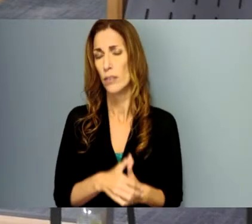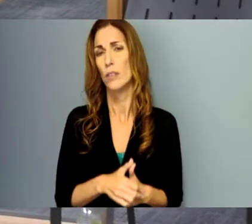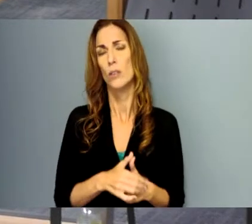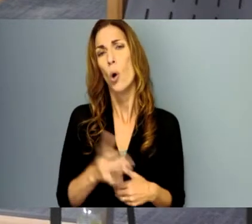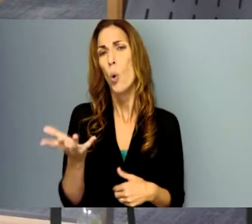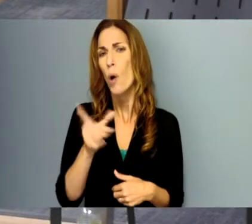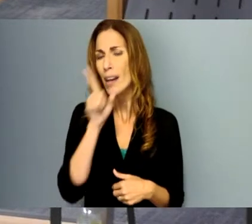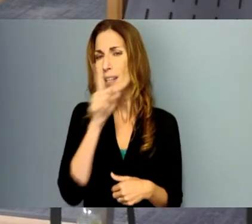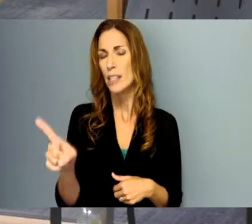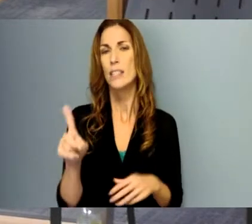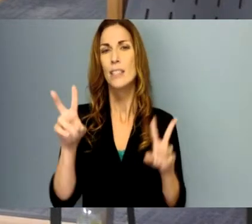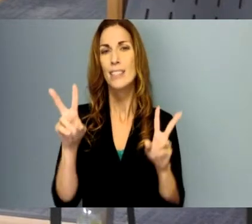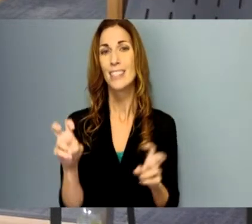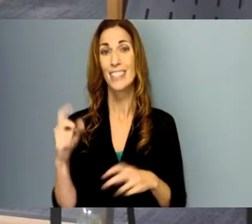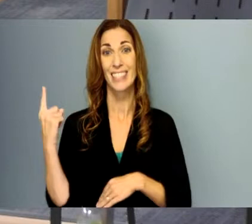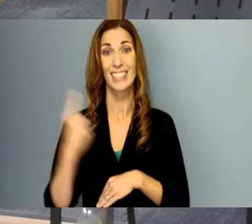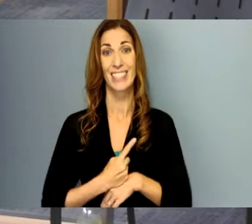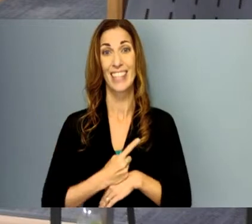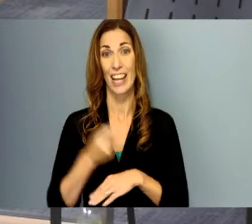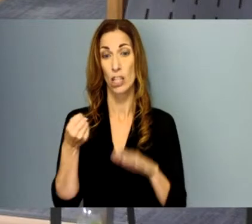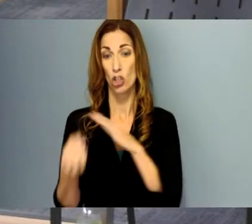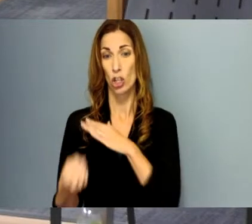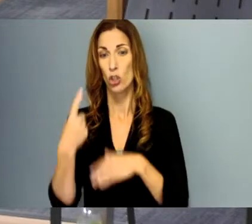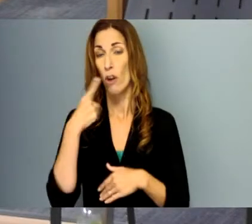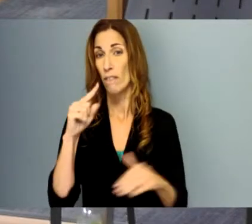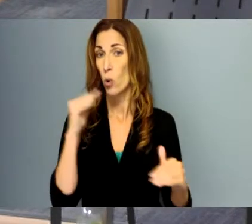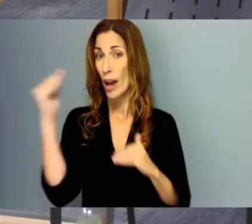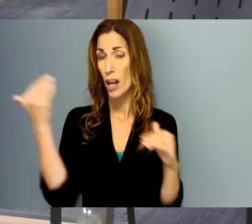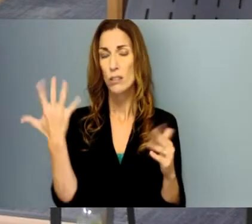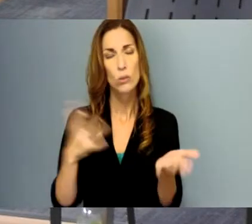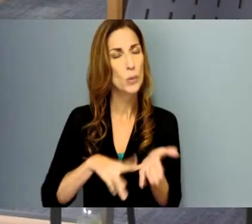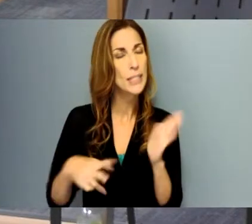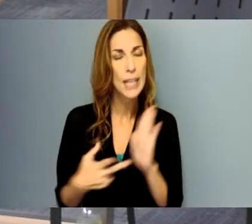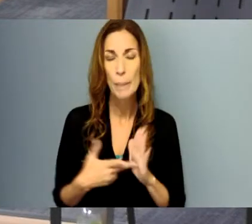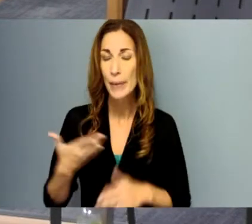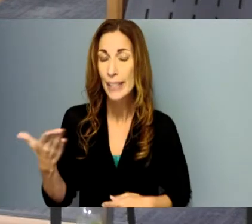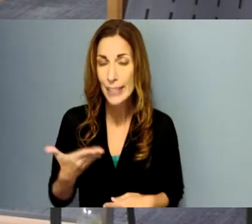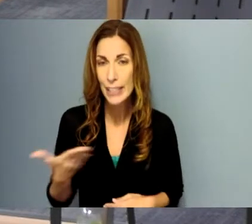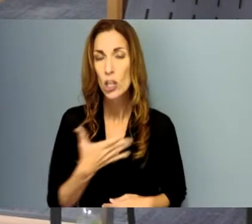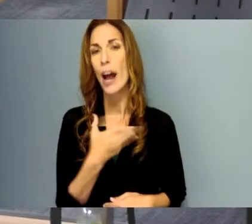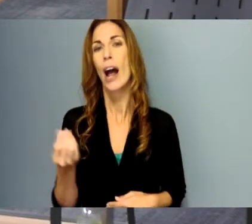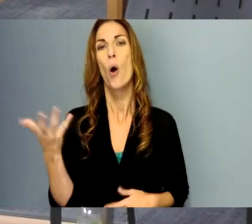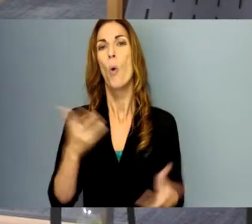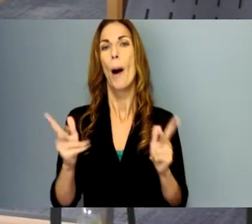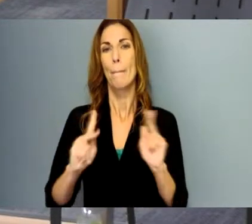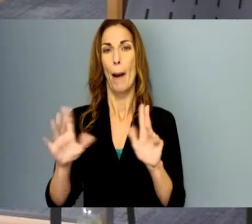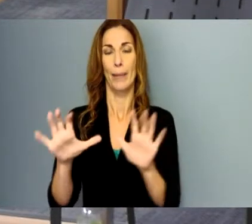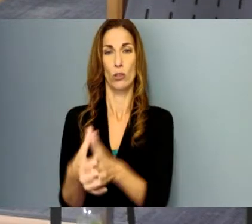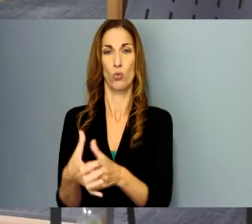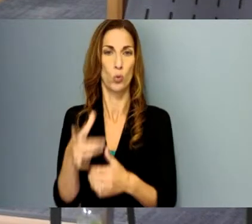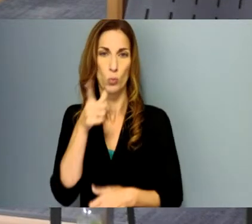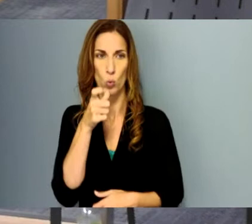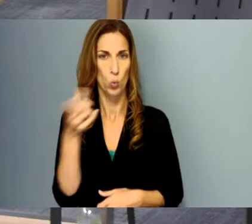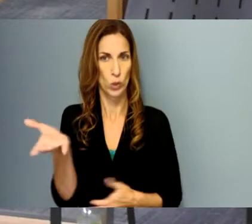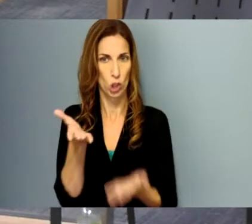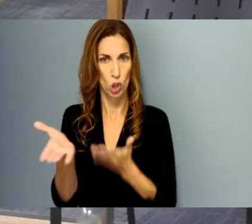is a, quote, day shelter for adults? What does that mean here? And what population does this serve?